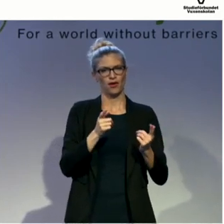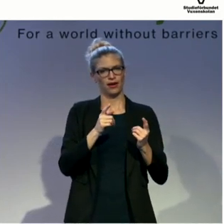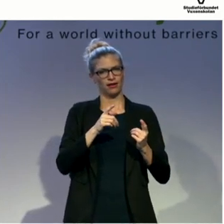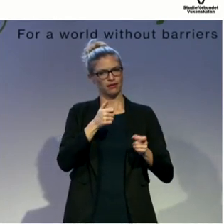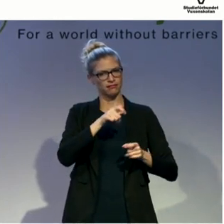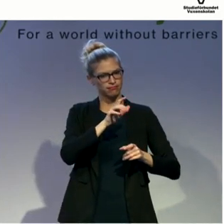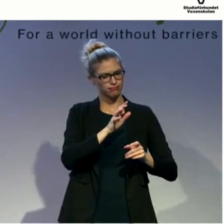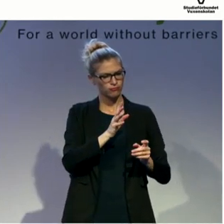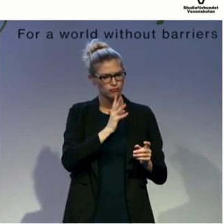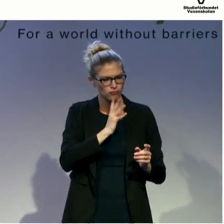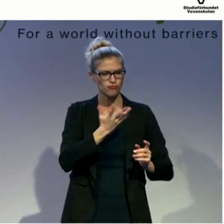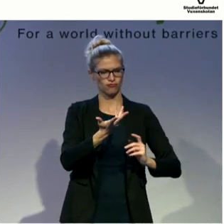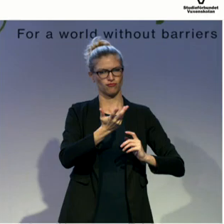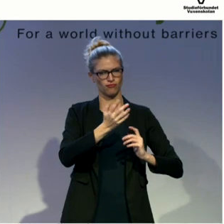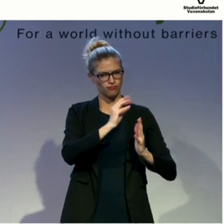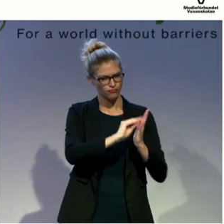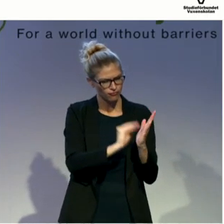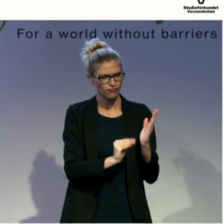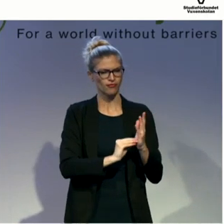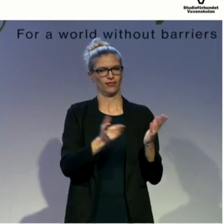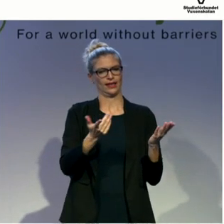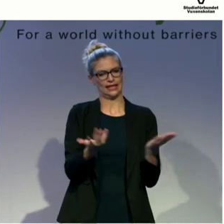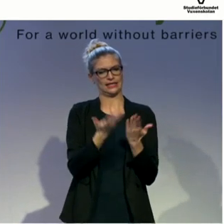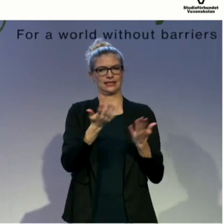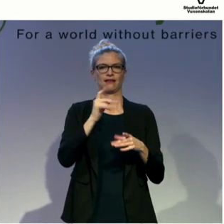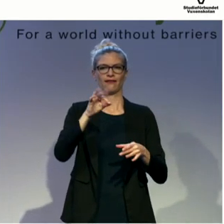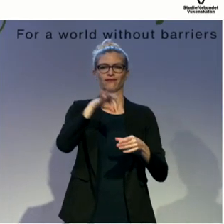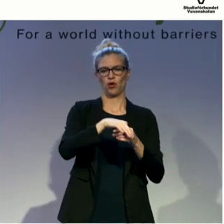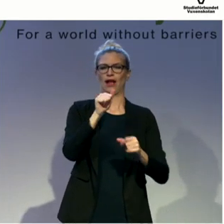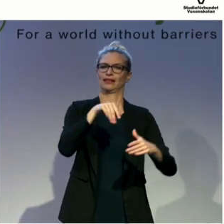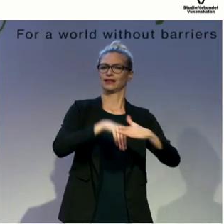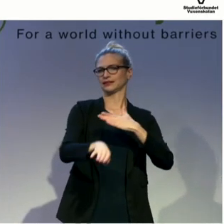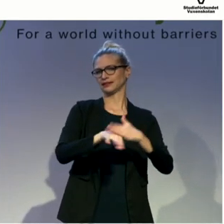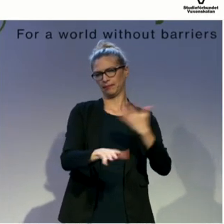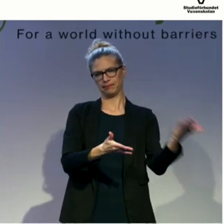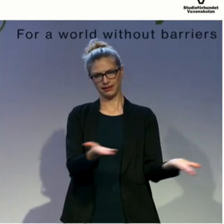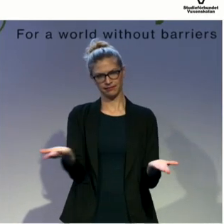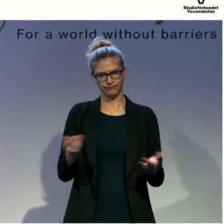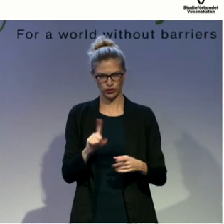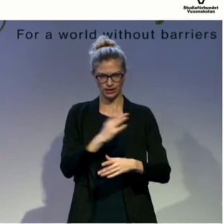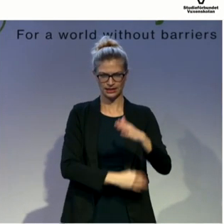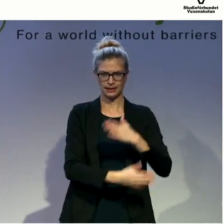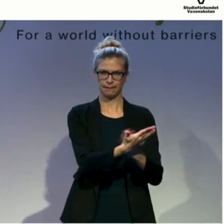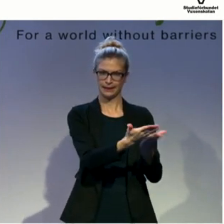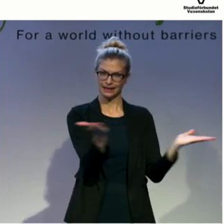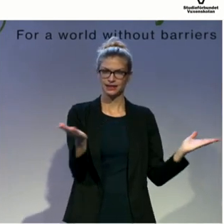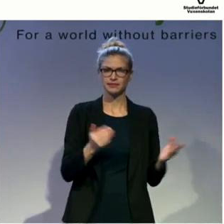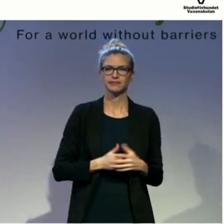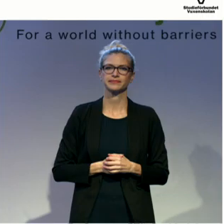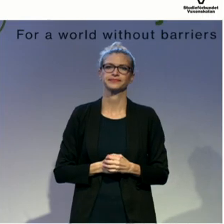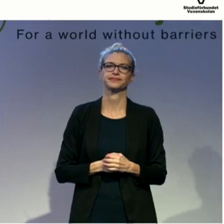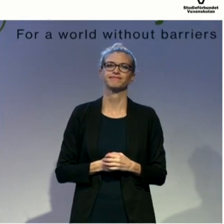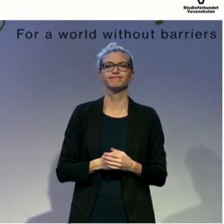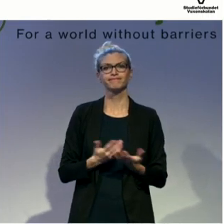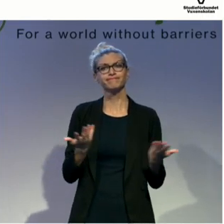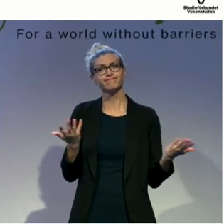apart. But we also had some negative feedback from